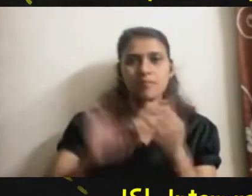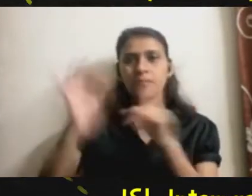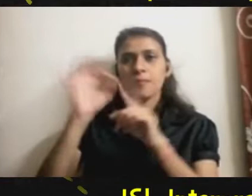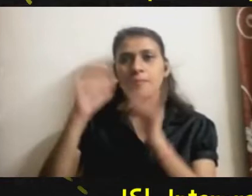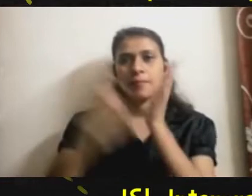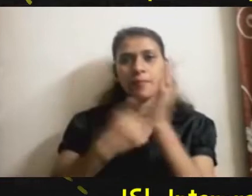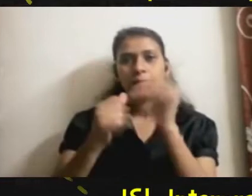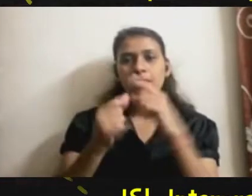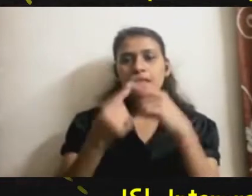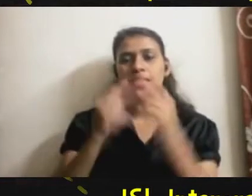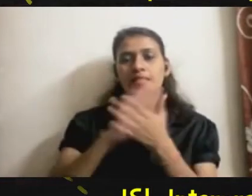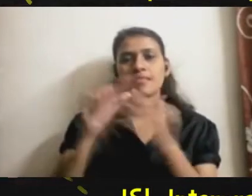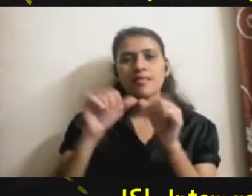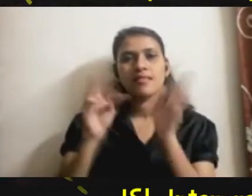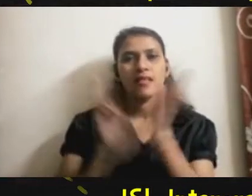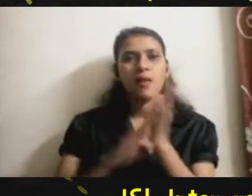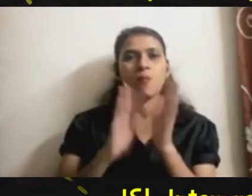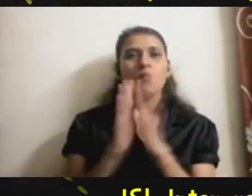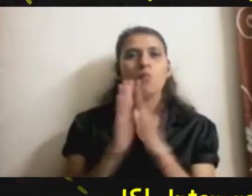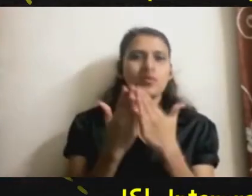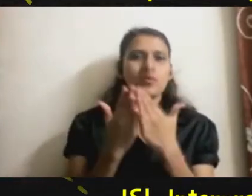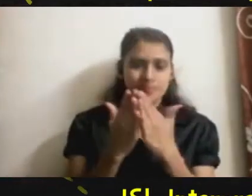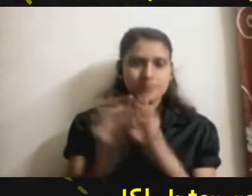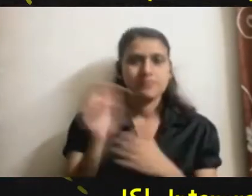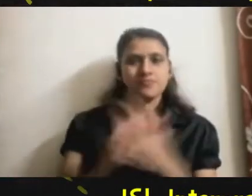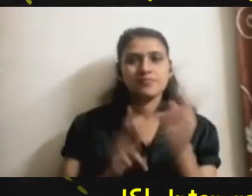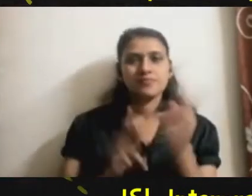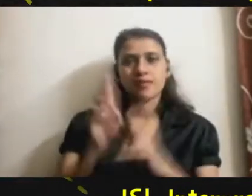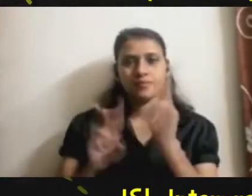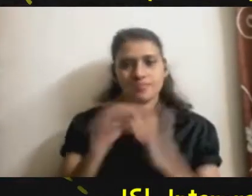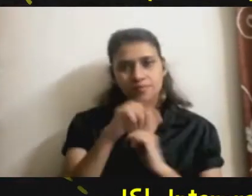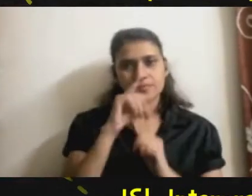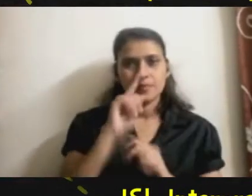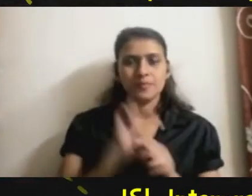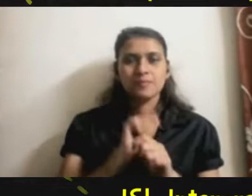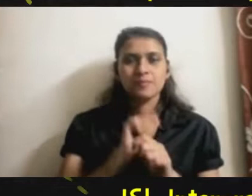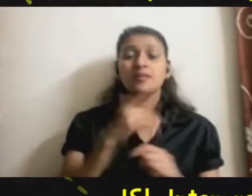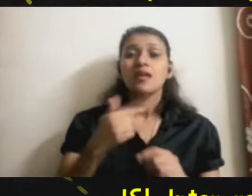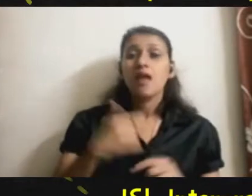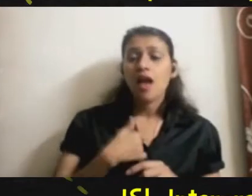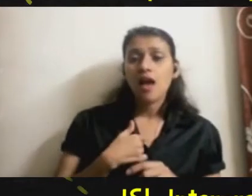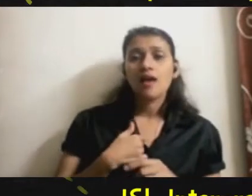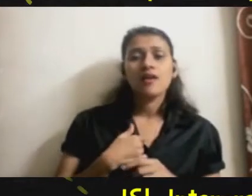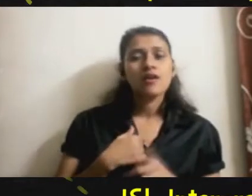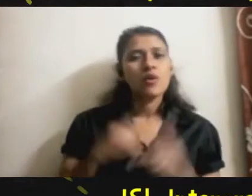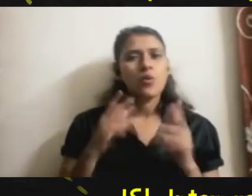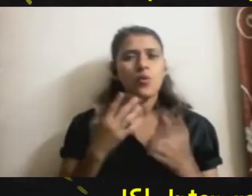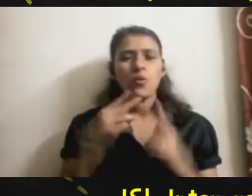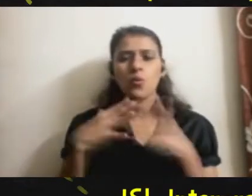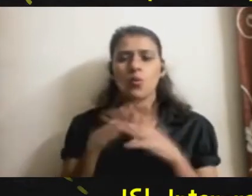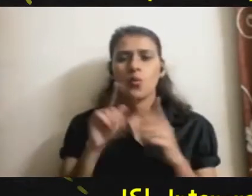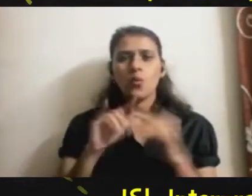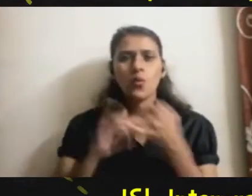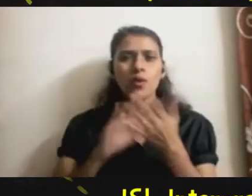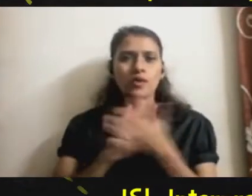Wish, MERI ARZOO. And because this book was written and illustrated by a number of people, and I'll be talking about